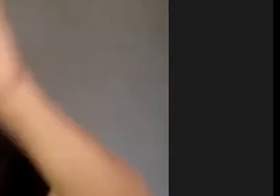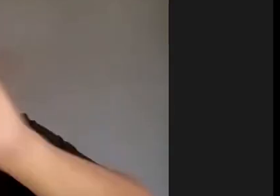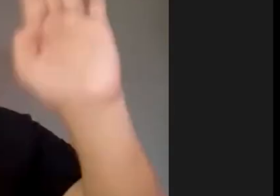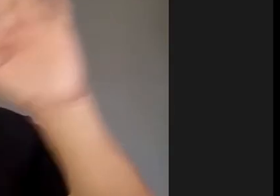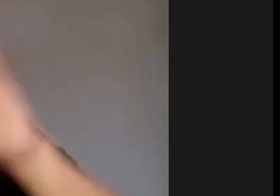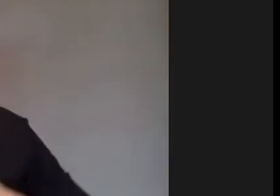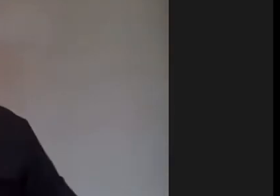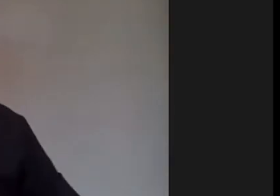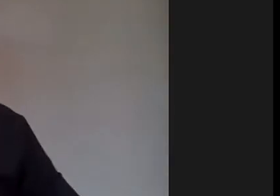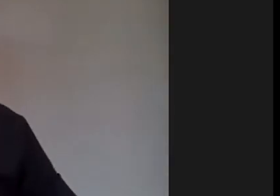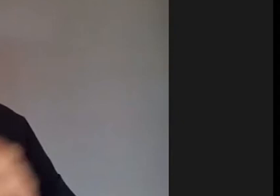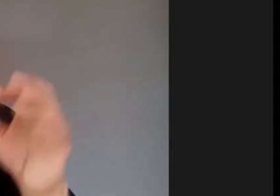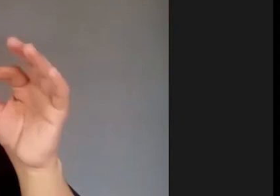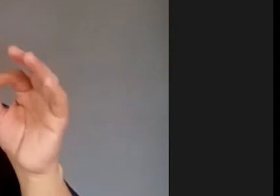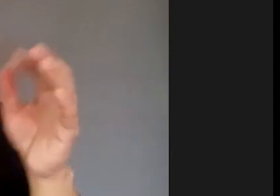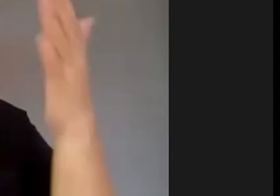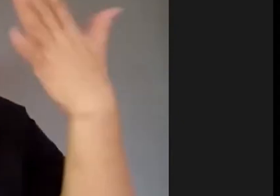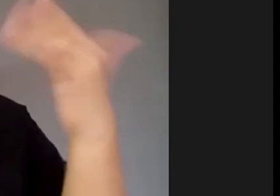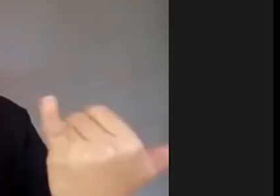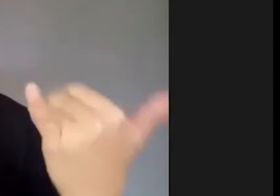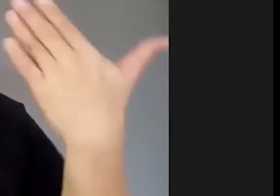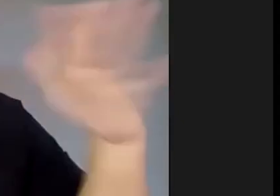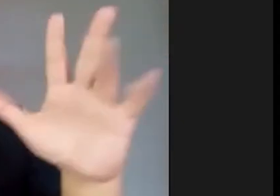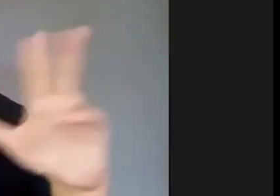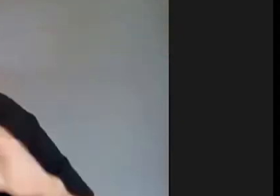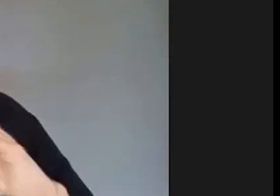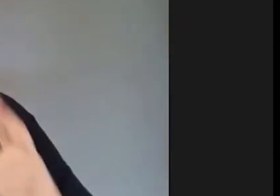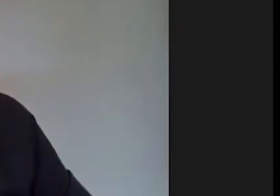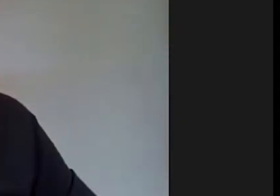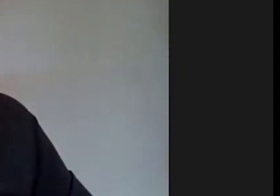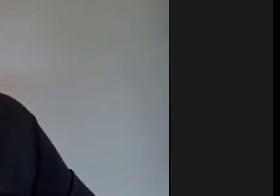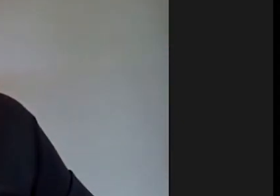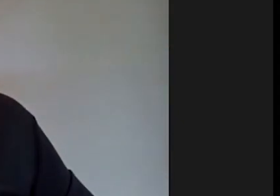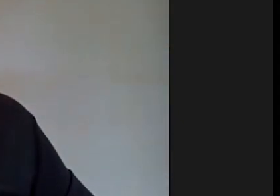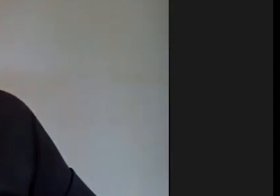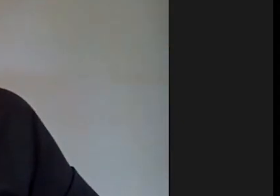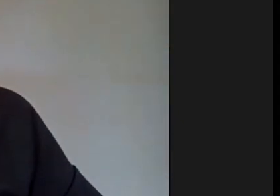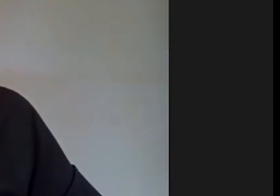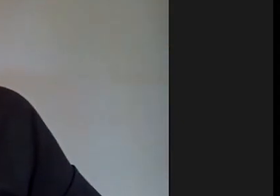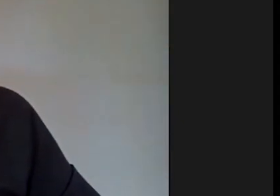vacation.